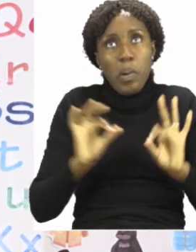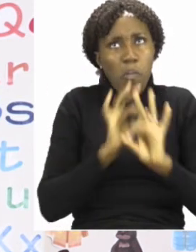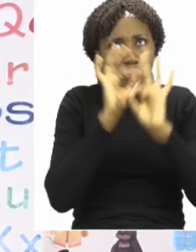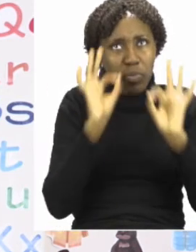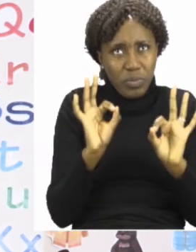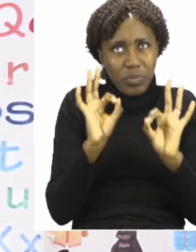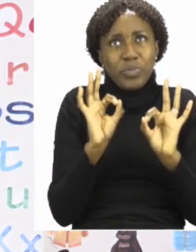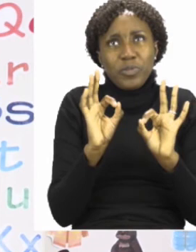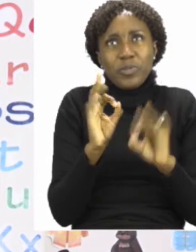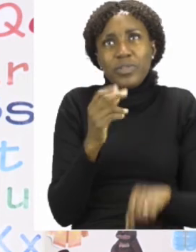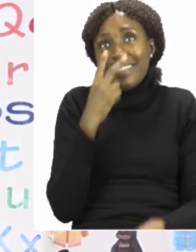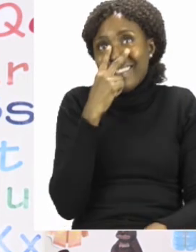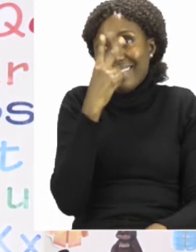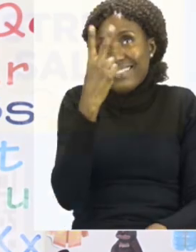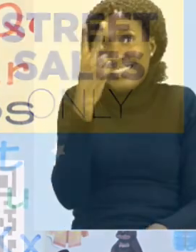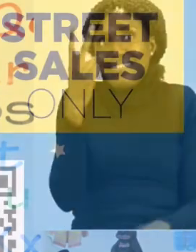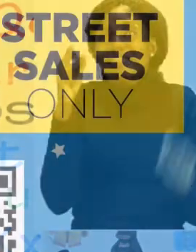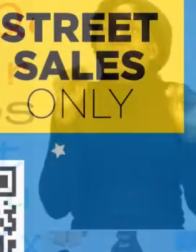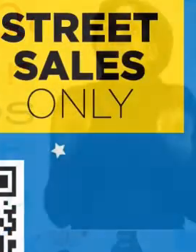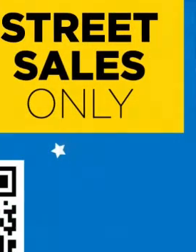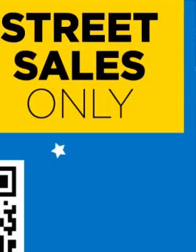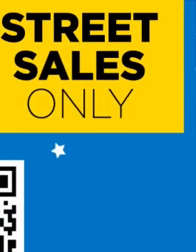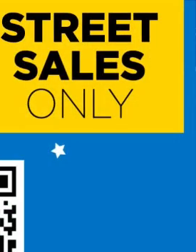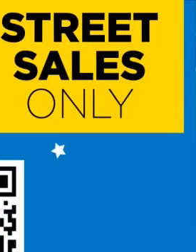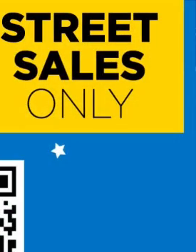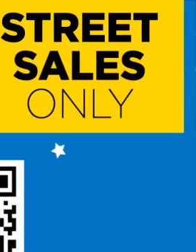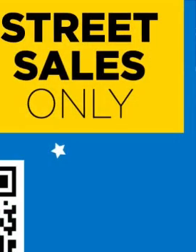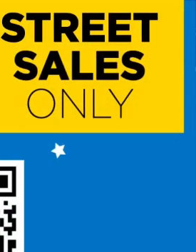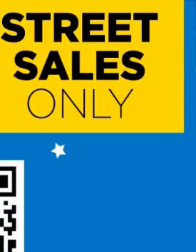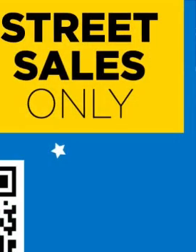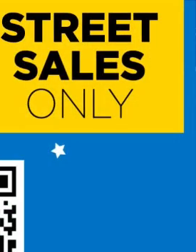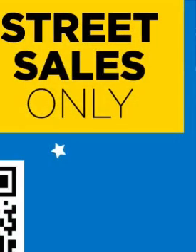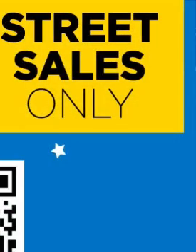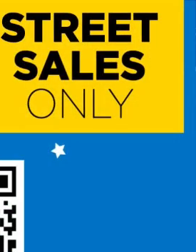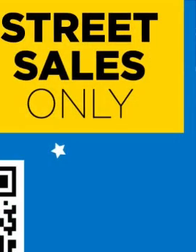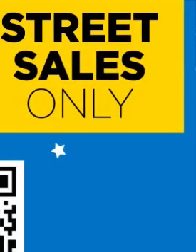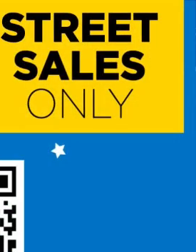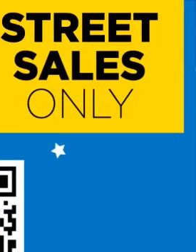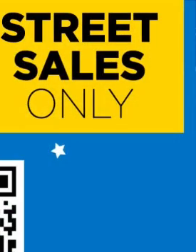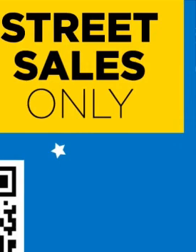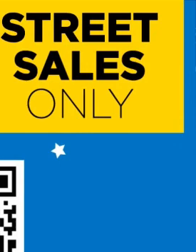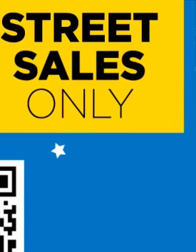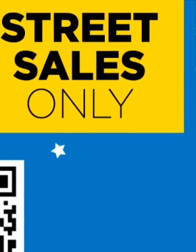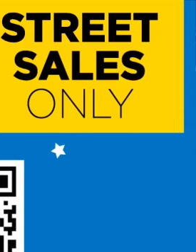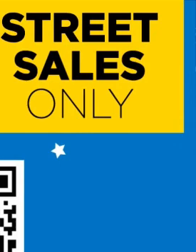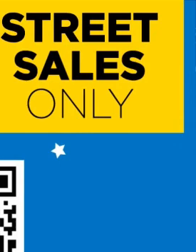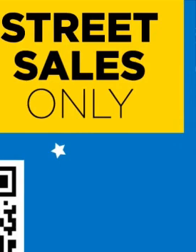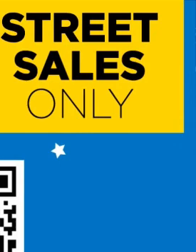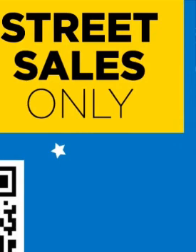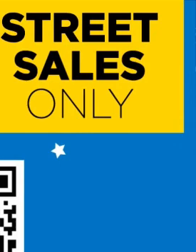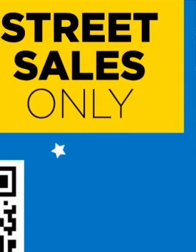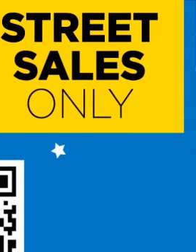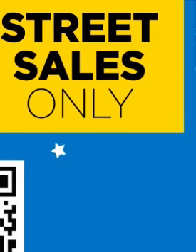I'll see you when you're done after the advert break. Follow us on MyZone Facebook, Active Kids, to watch your daily lesson and other